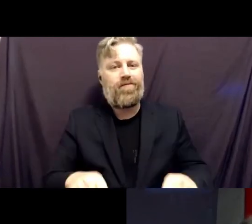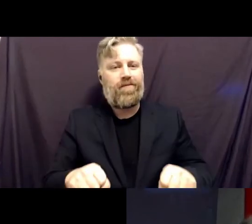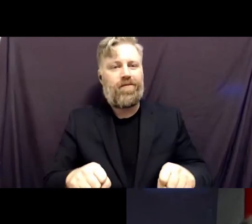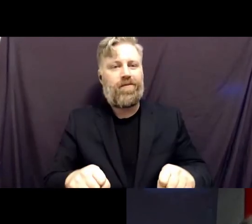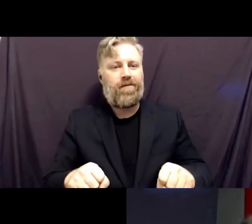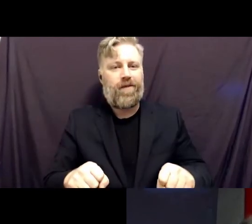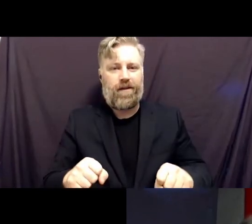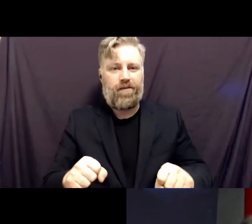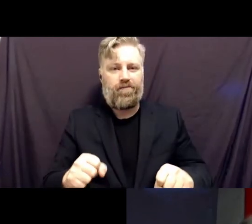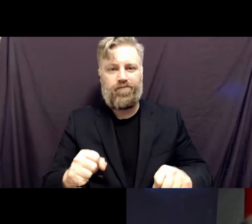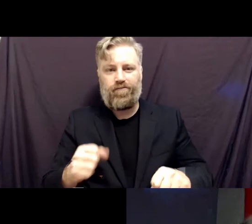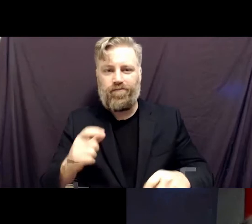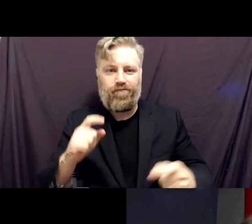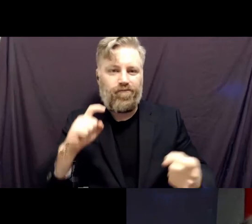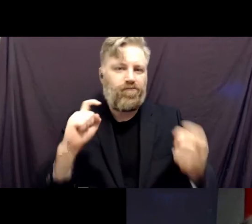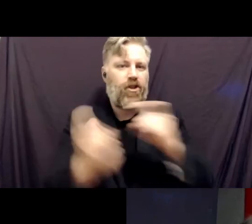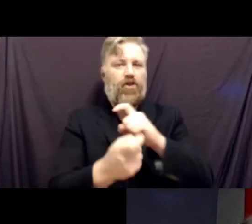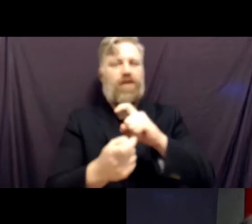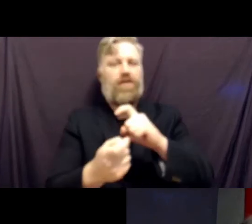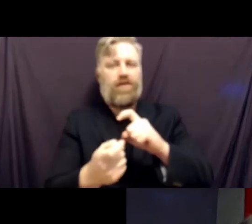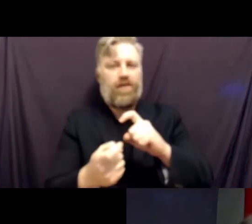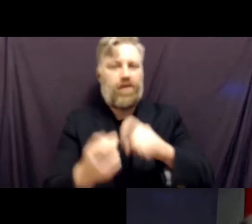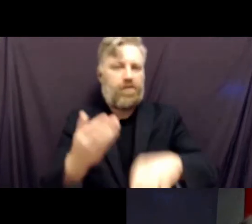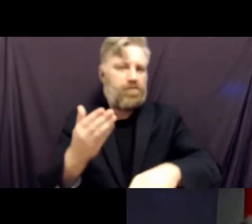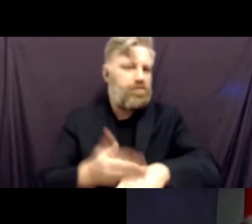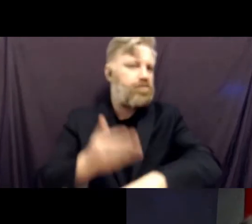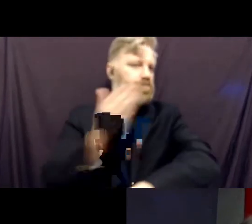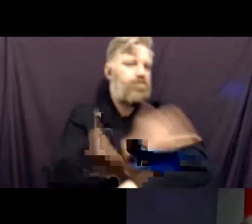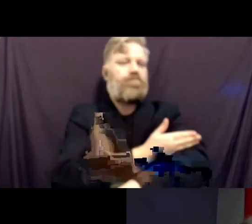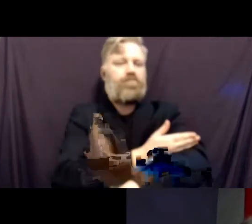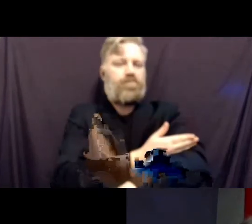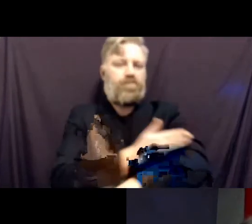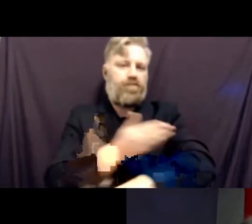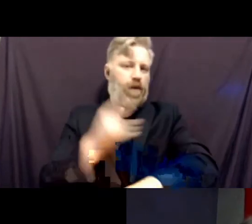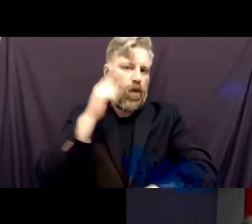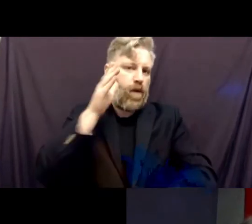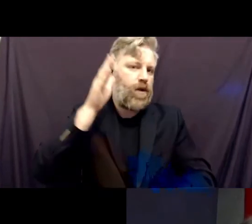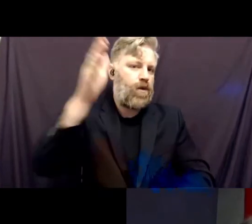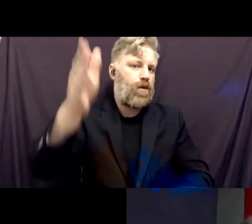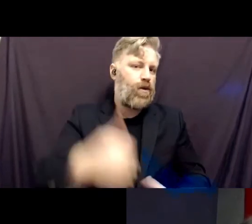refurbish and recreate a new vision of the future.